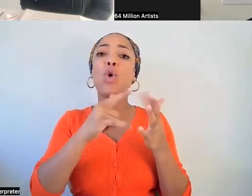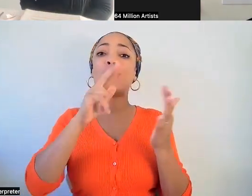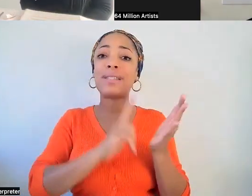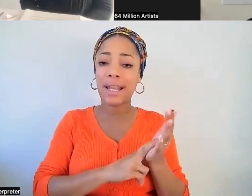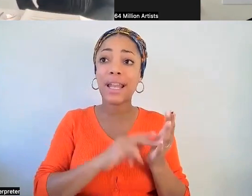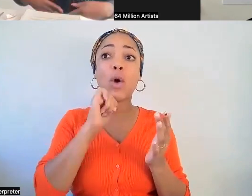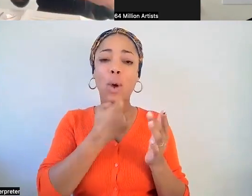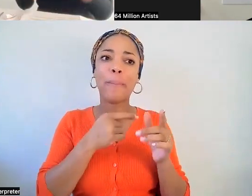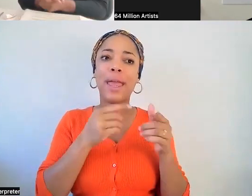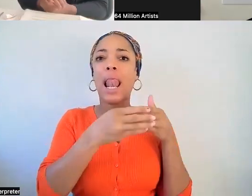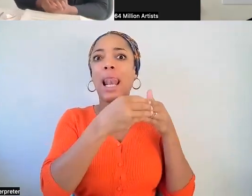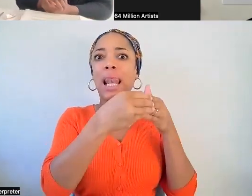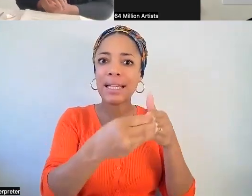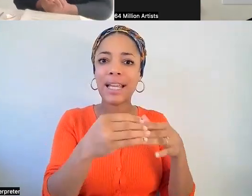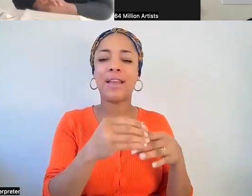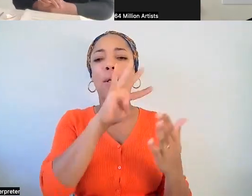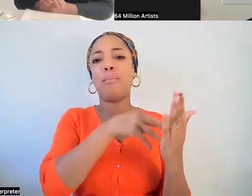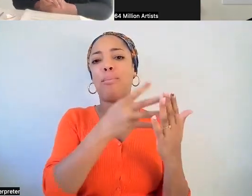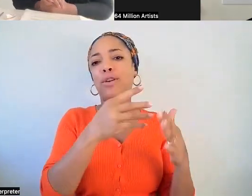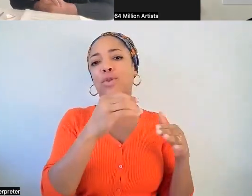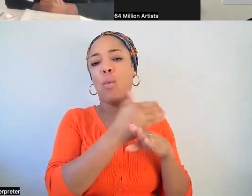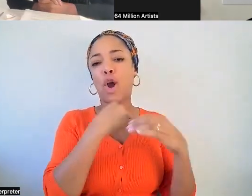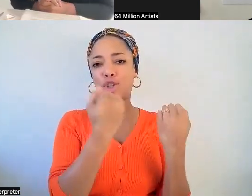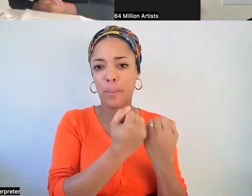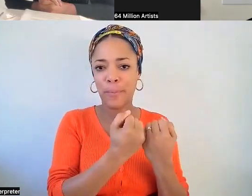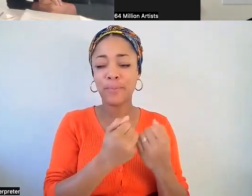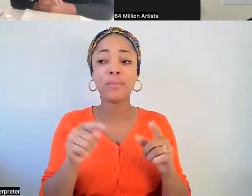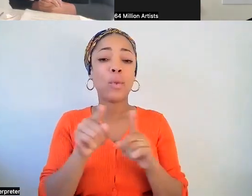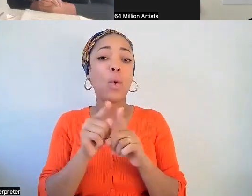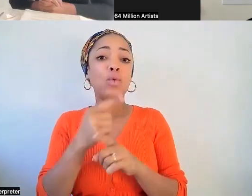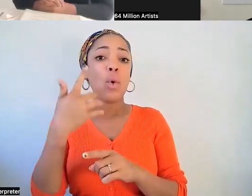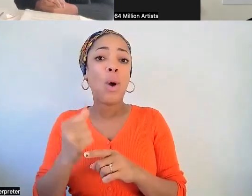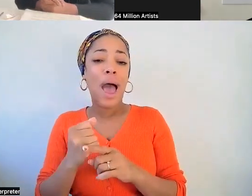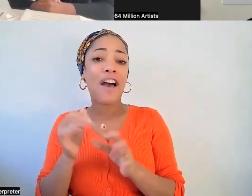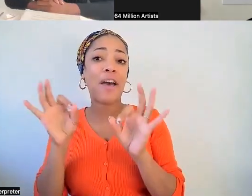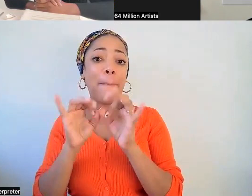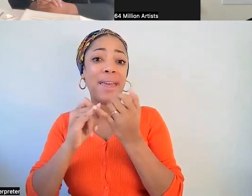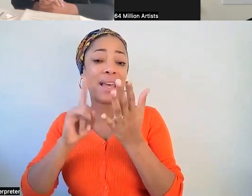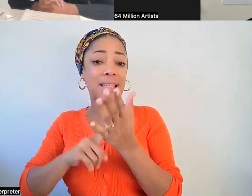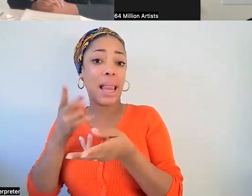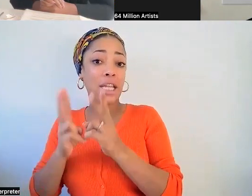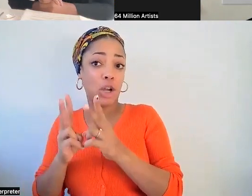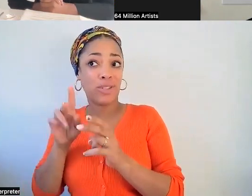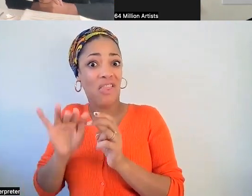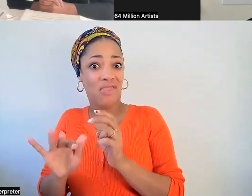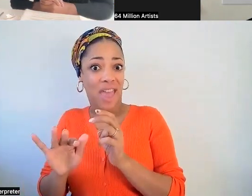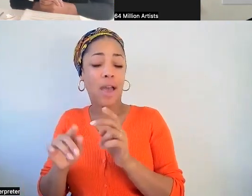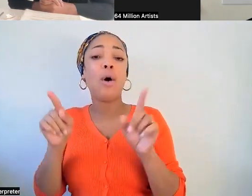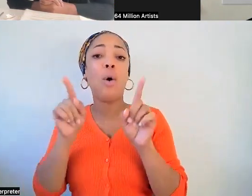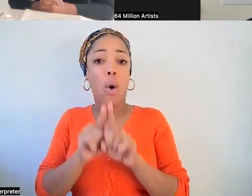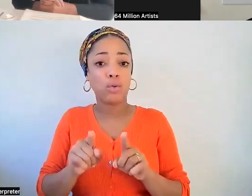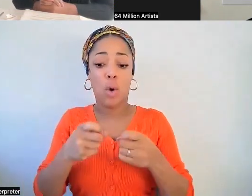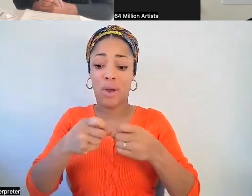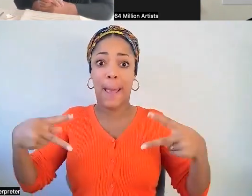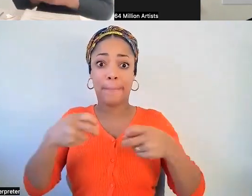January Challenge. This is a poetry workshop. We also have accessibility support. So if you need any caption services, click the link at the bottom.